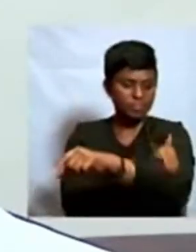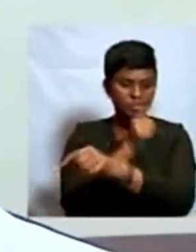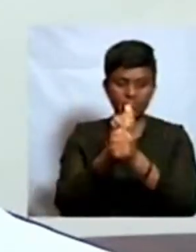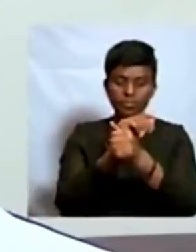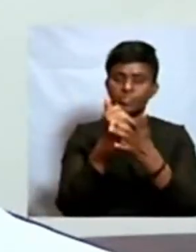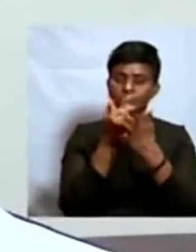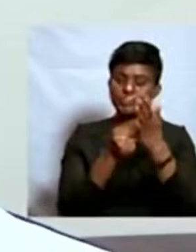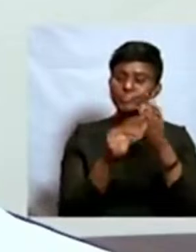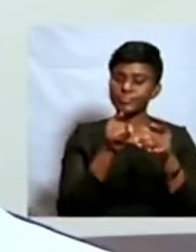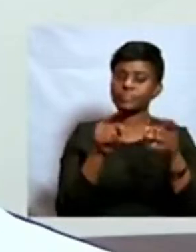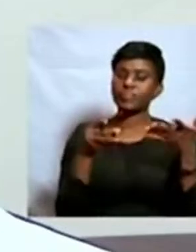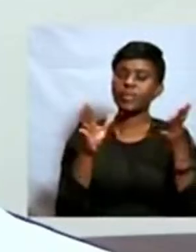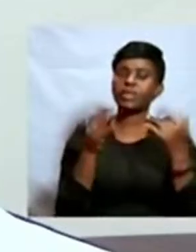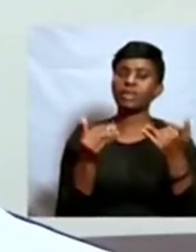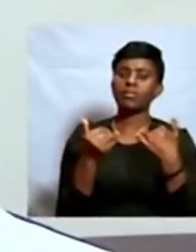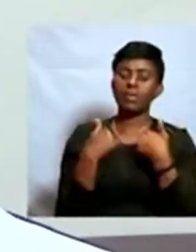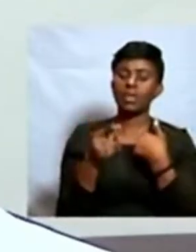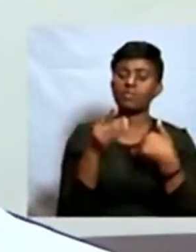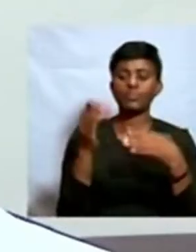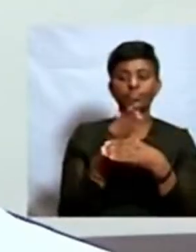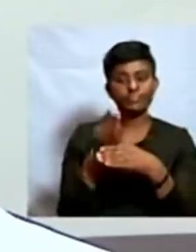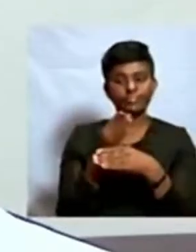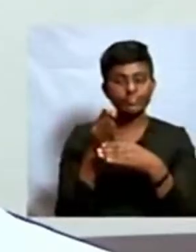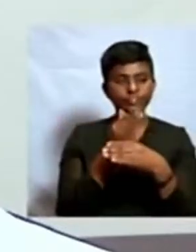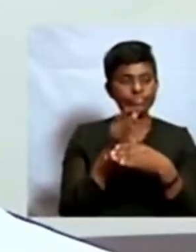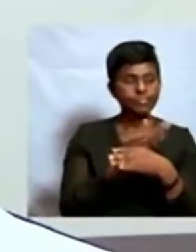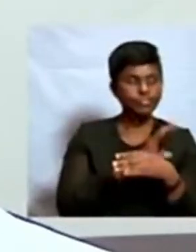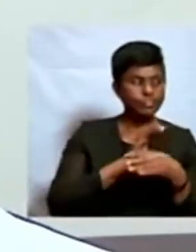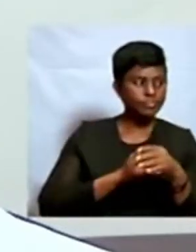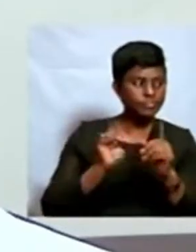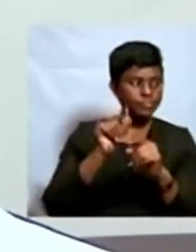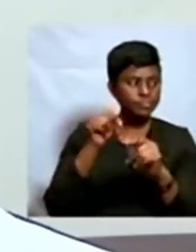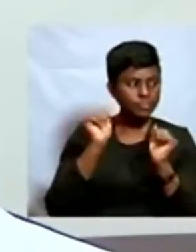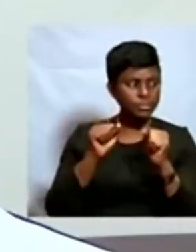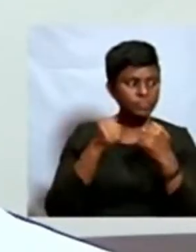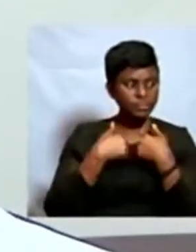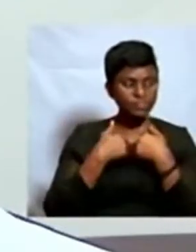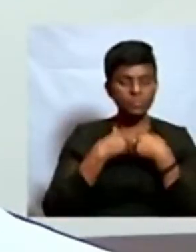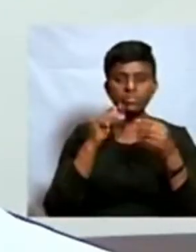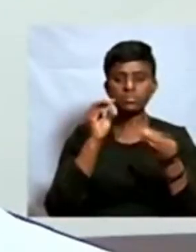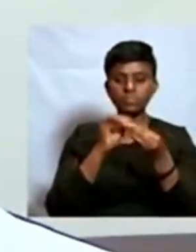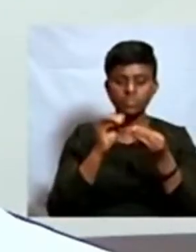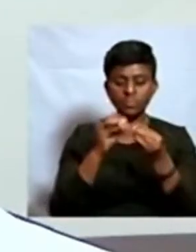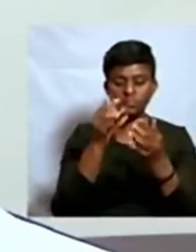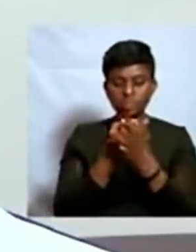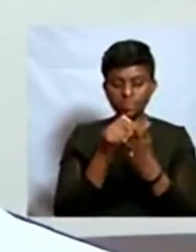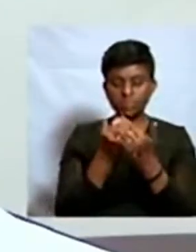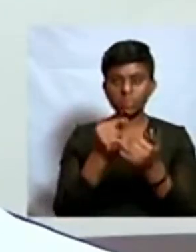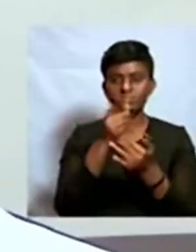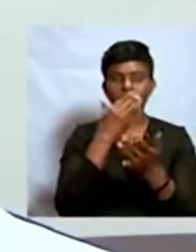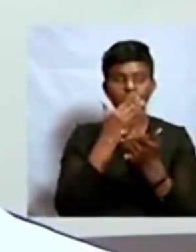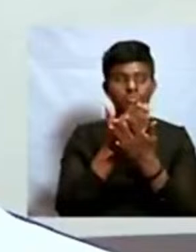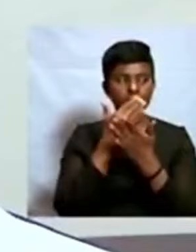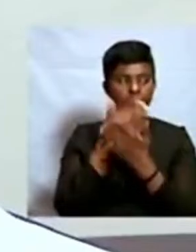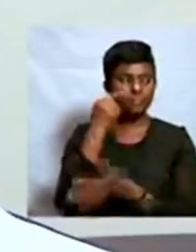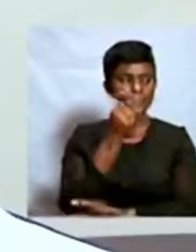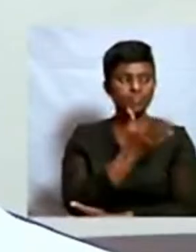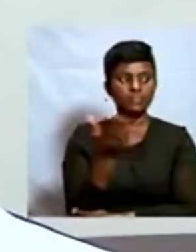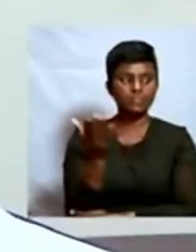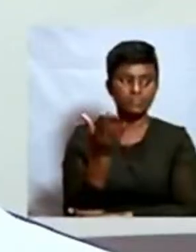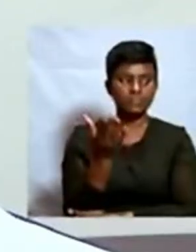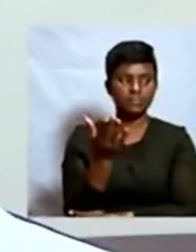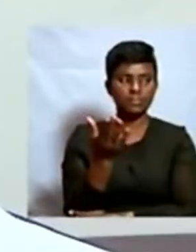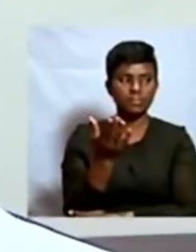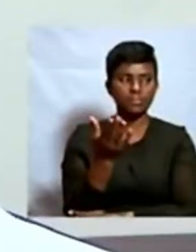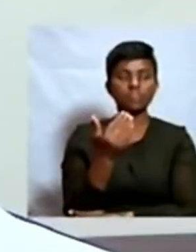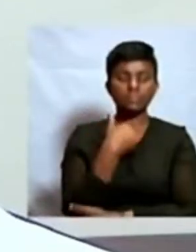because then it allows them to have a commercial entity where they can generate revenues. So it is a good thing for them